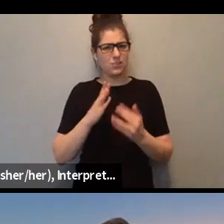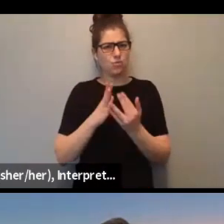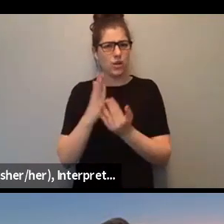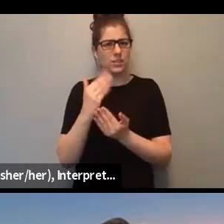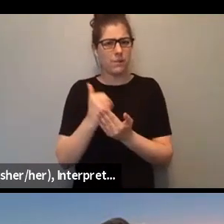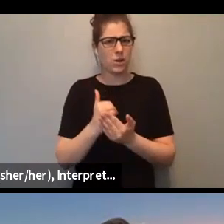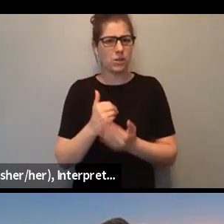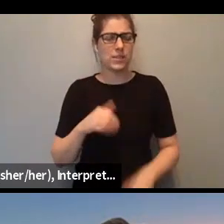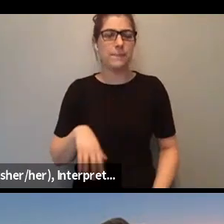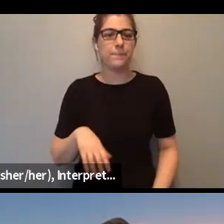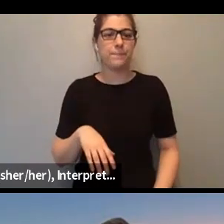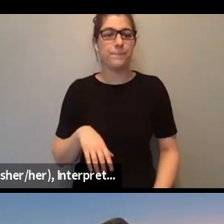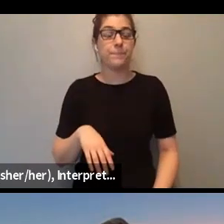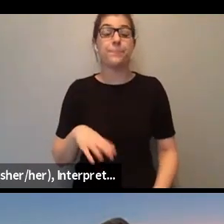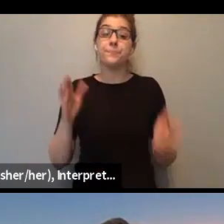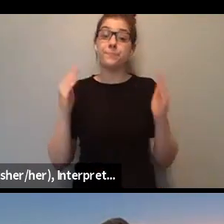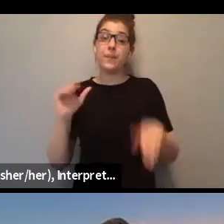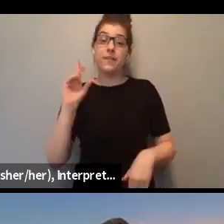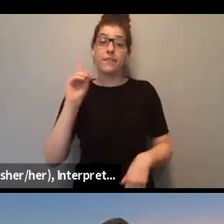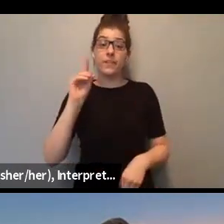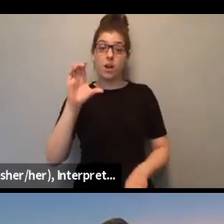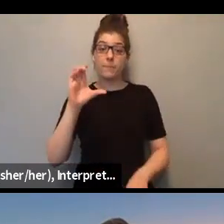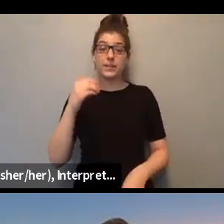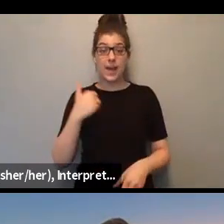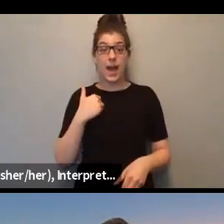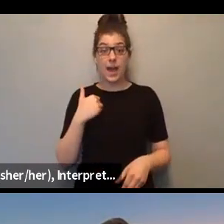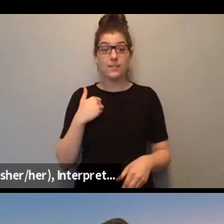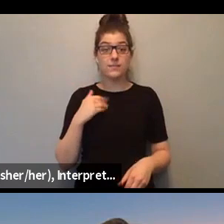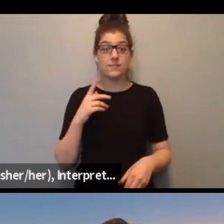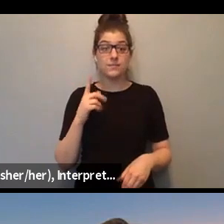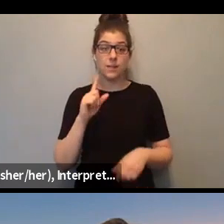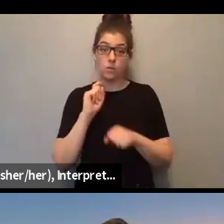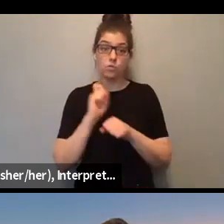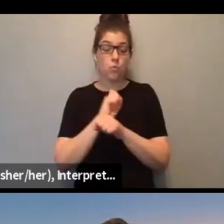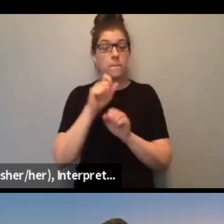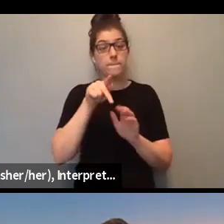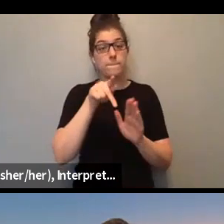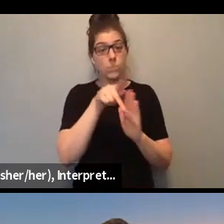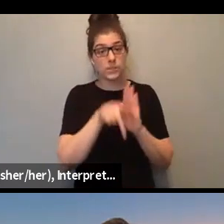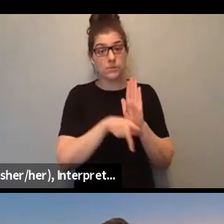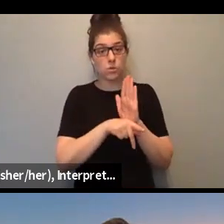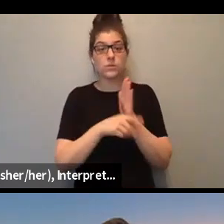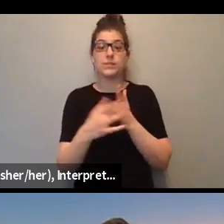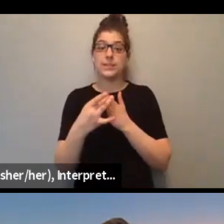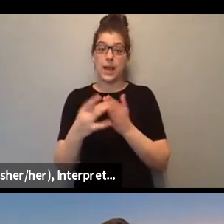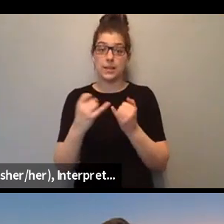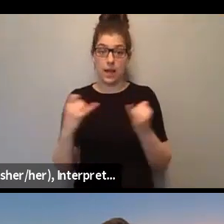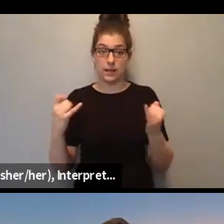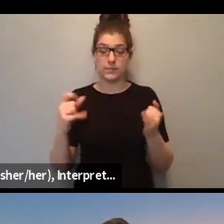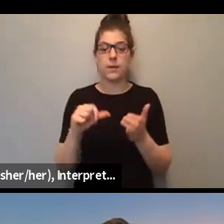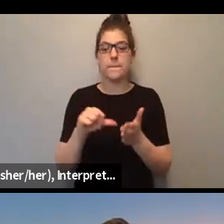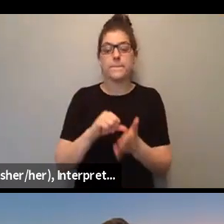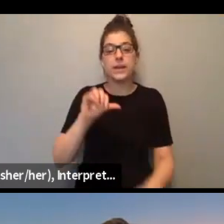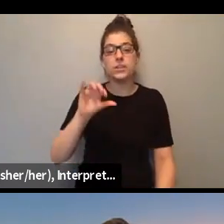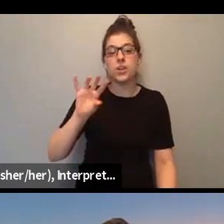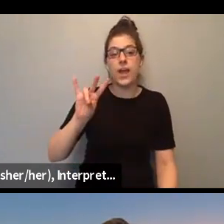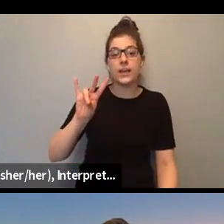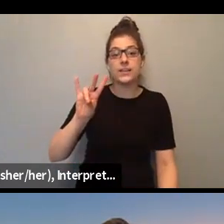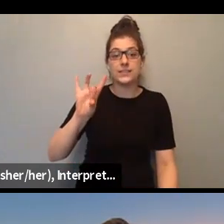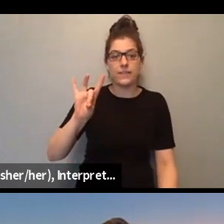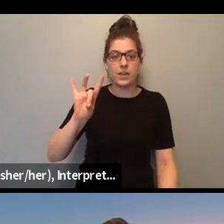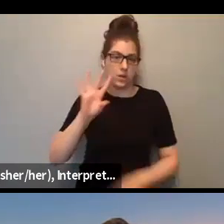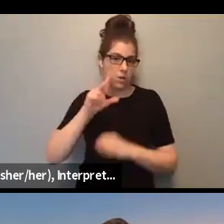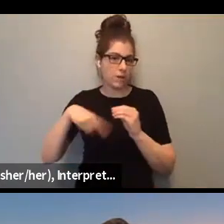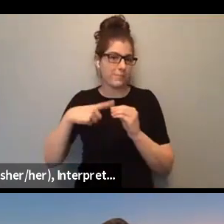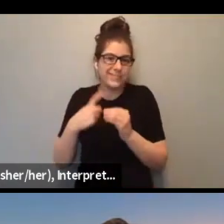The document includes a set of actual principles and guidelines. And on page 87, it gets at just what you were just talking